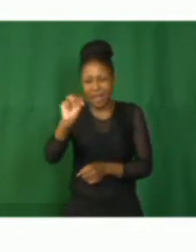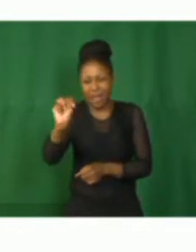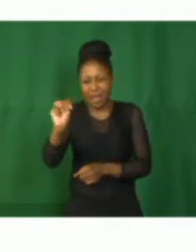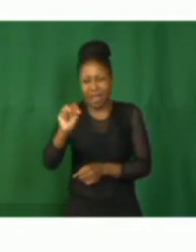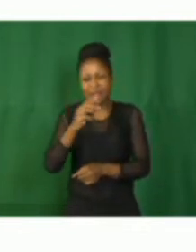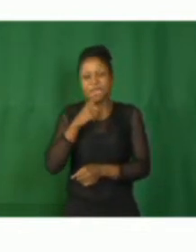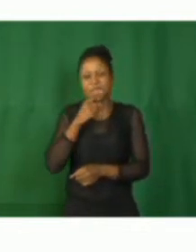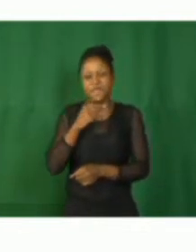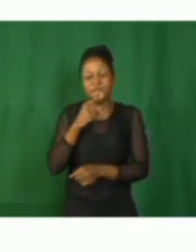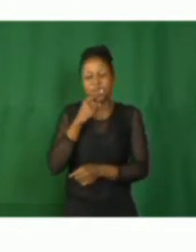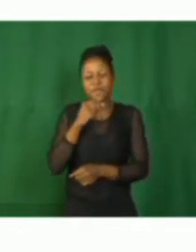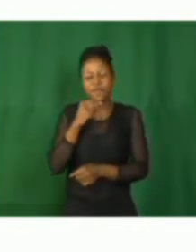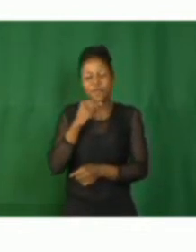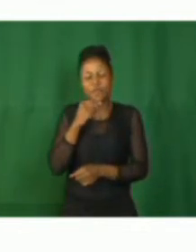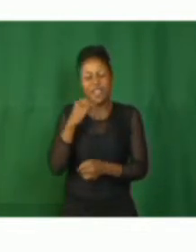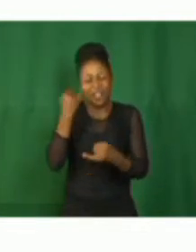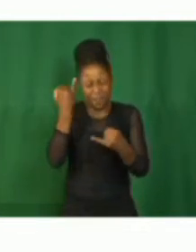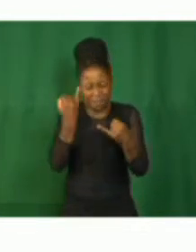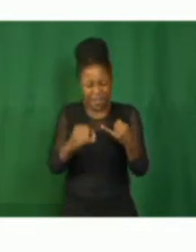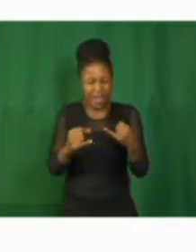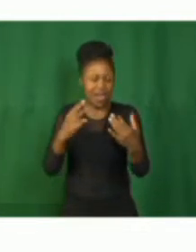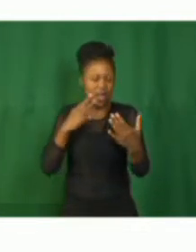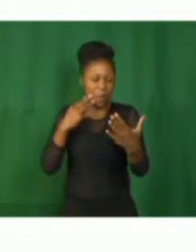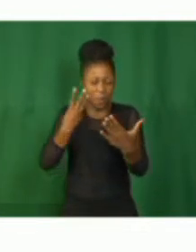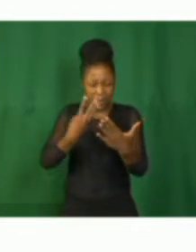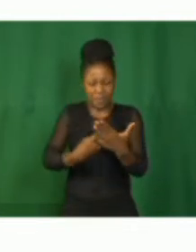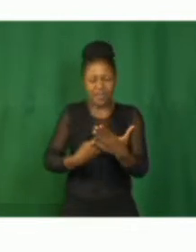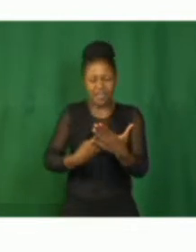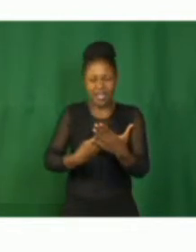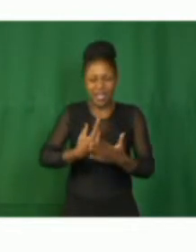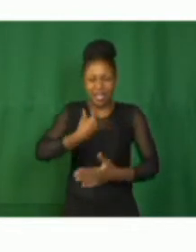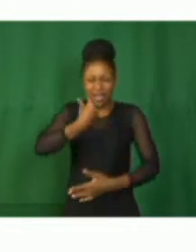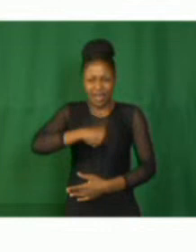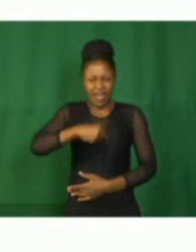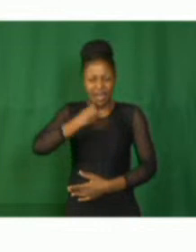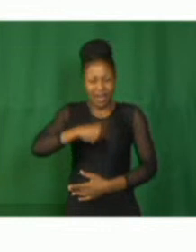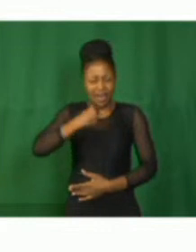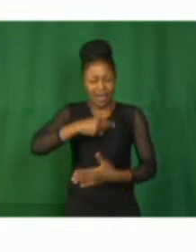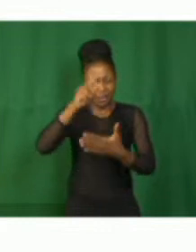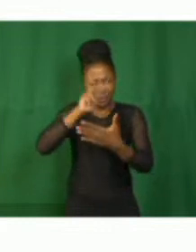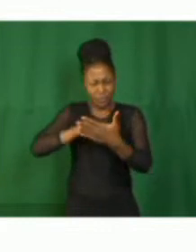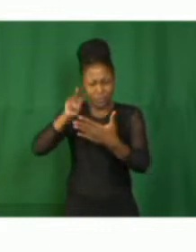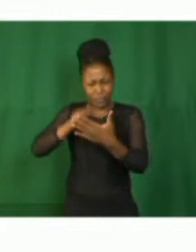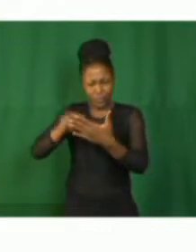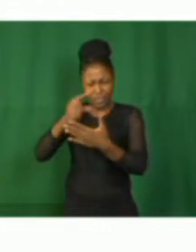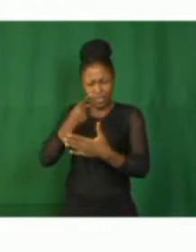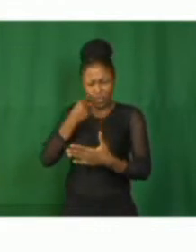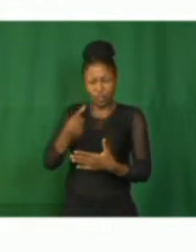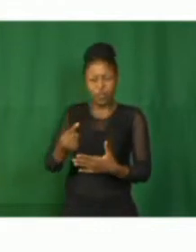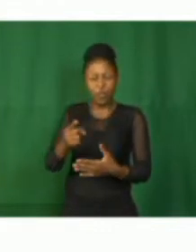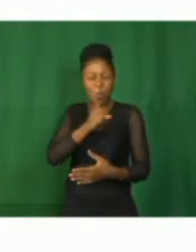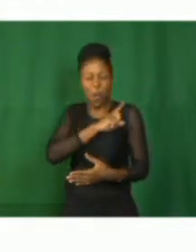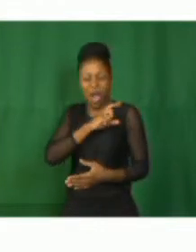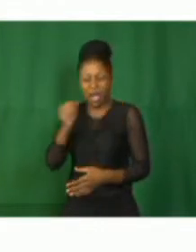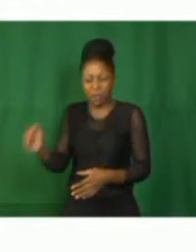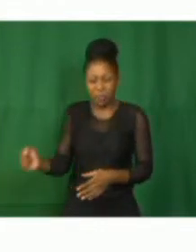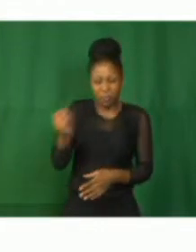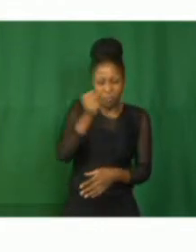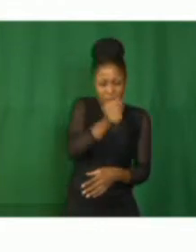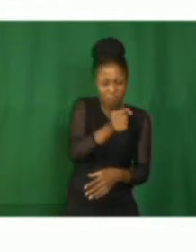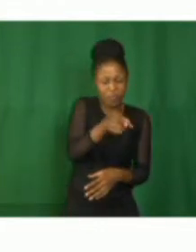analyze the character of Peter from the appointment of Matthias. So